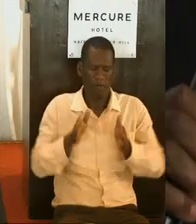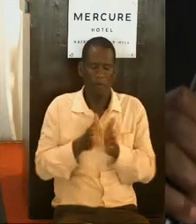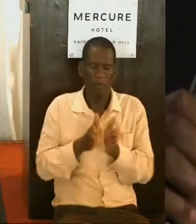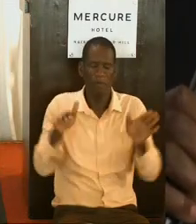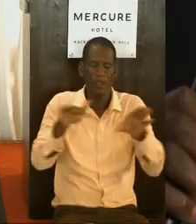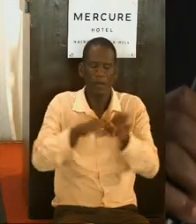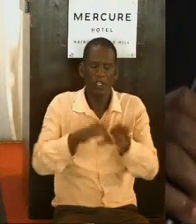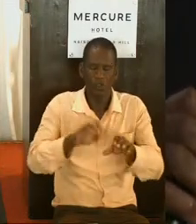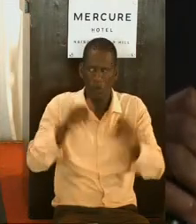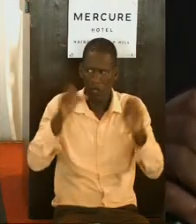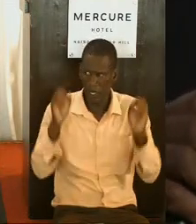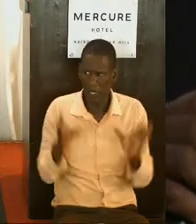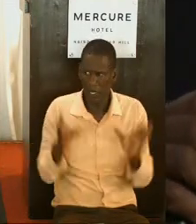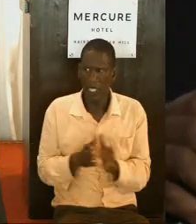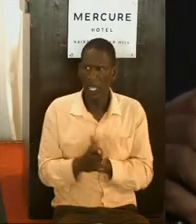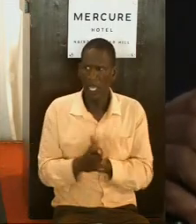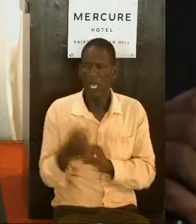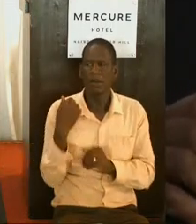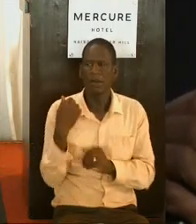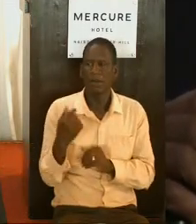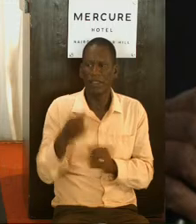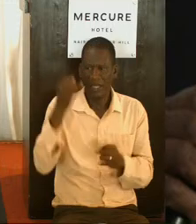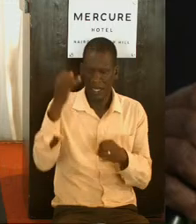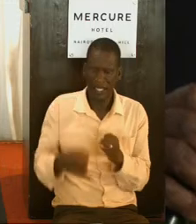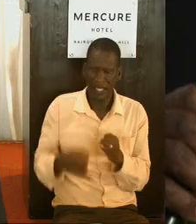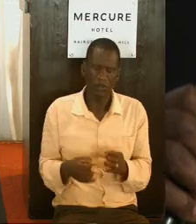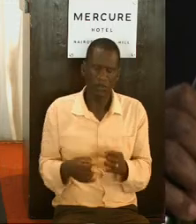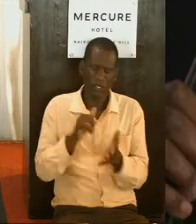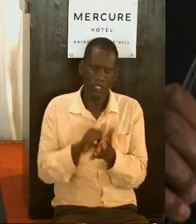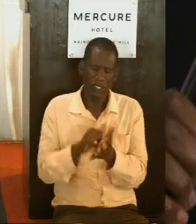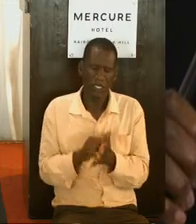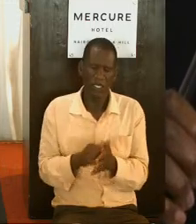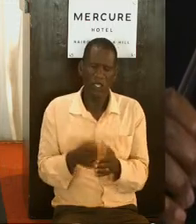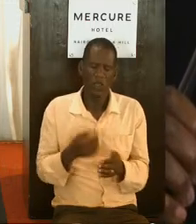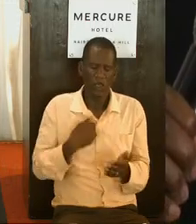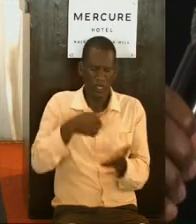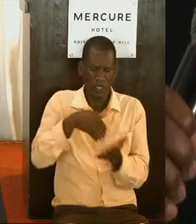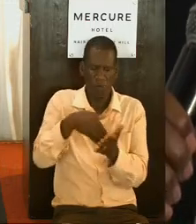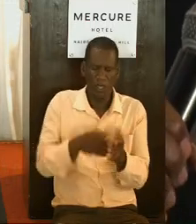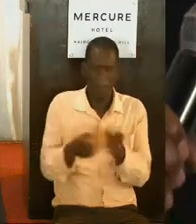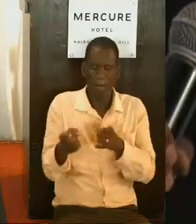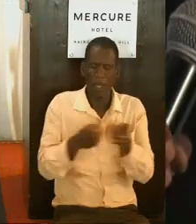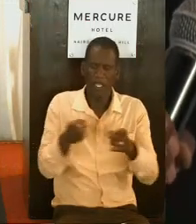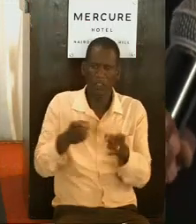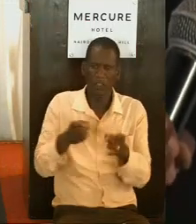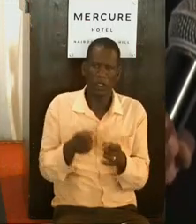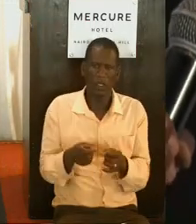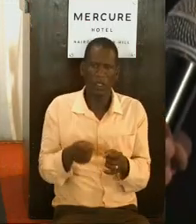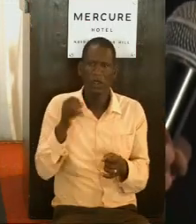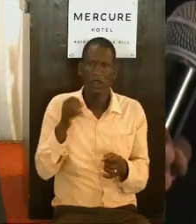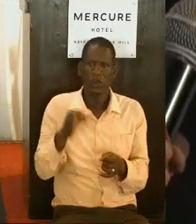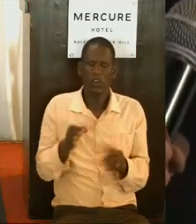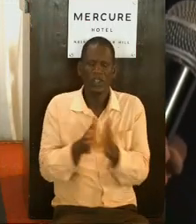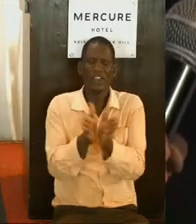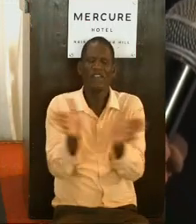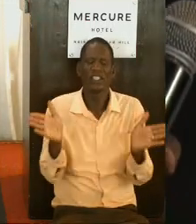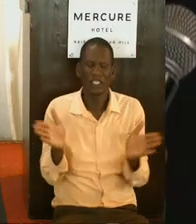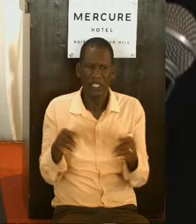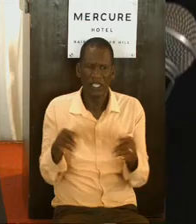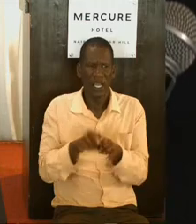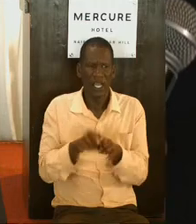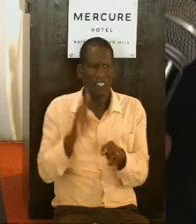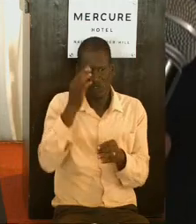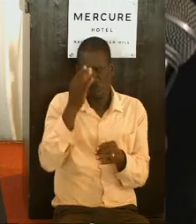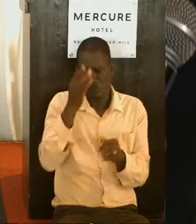participation and number last was that there was weak management of diversity as